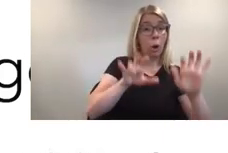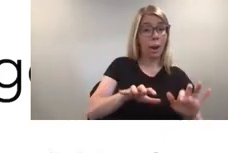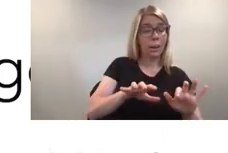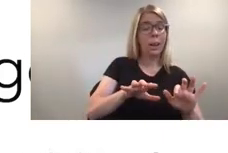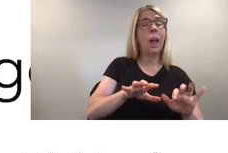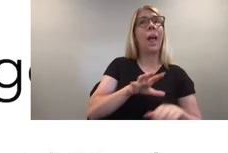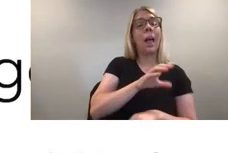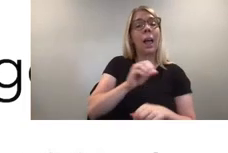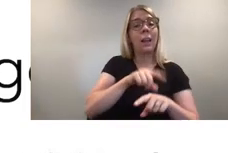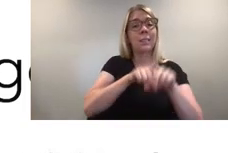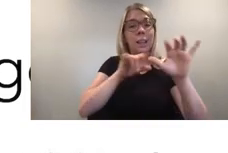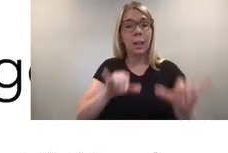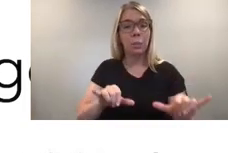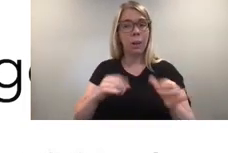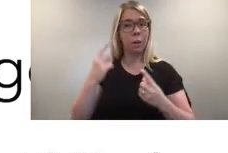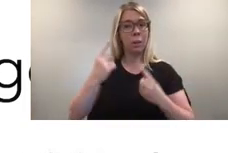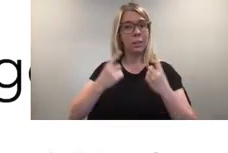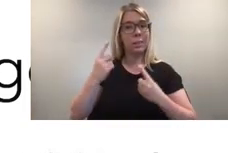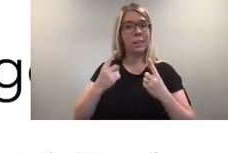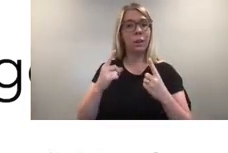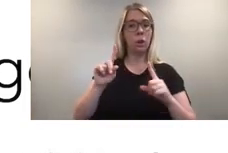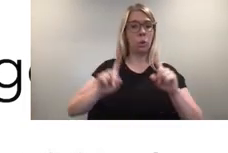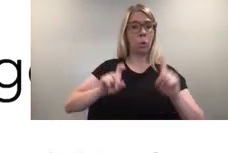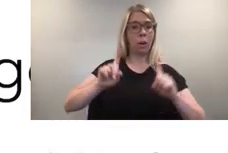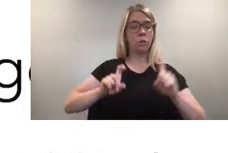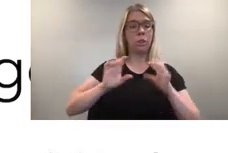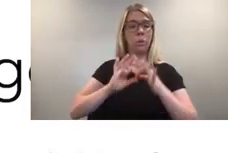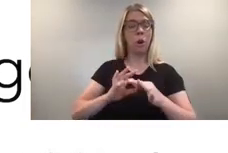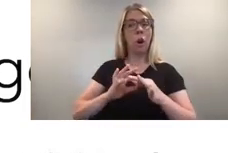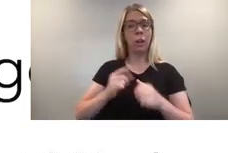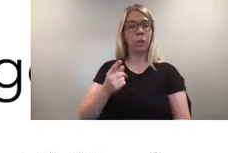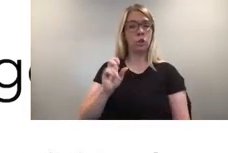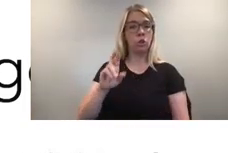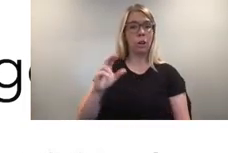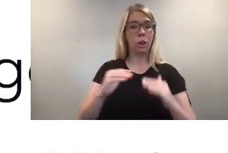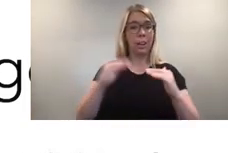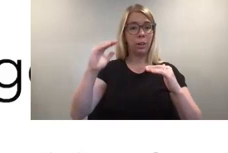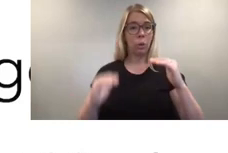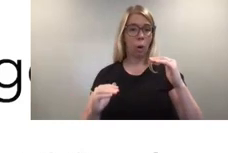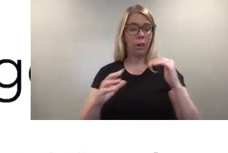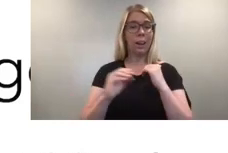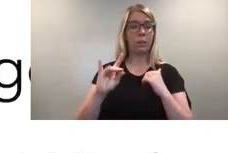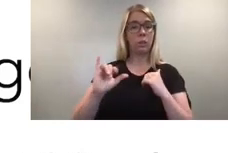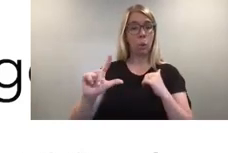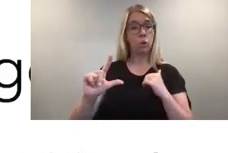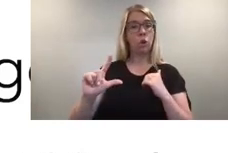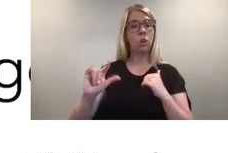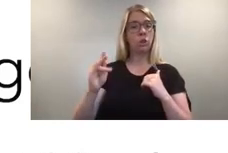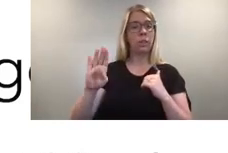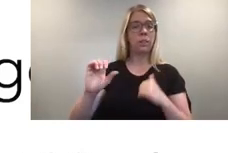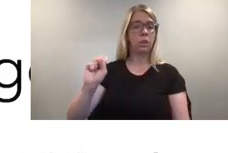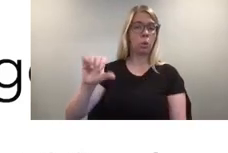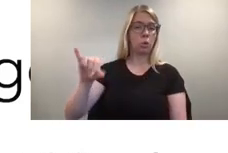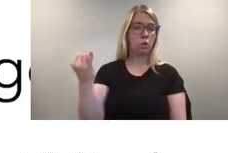hands-on the questions of gender inequality and social justice concerns that this course addressed. And so this assignment, it really